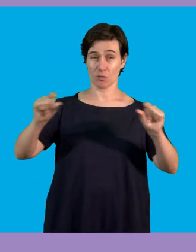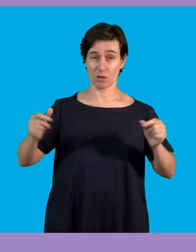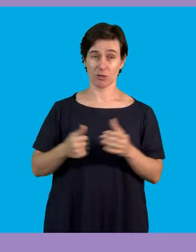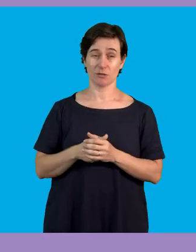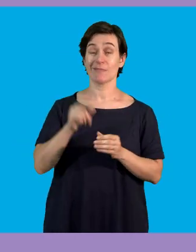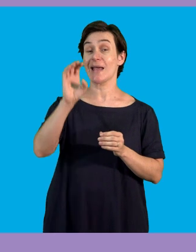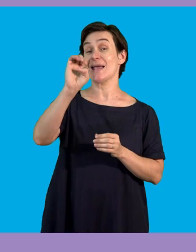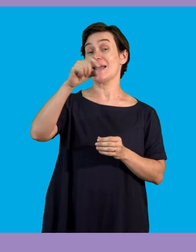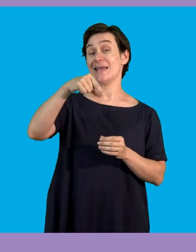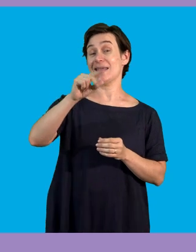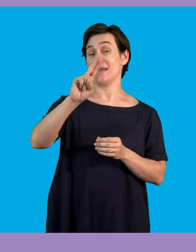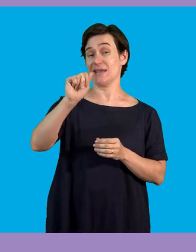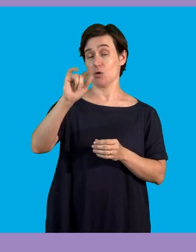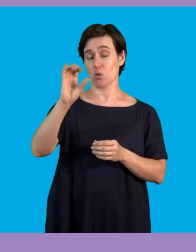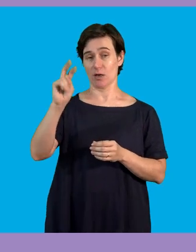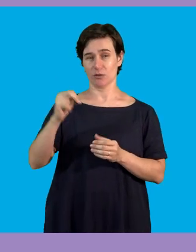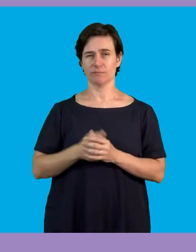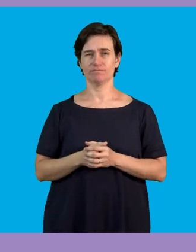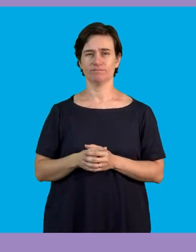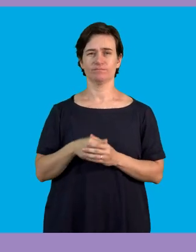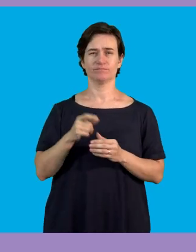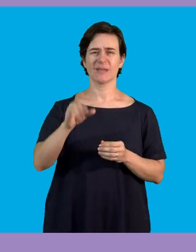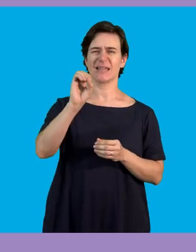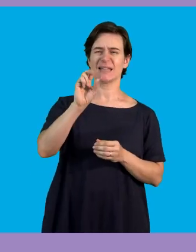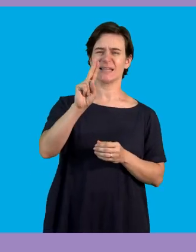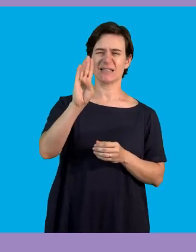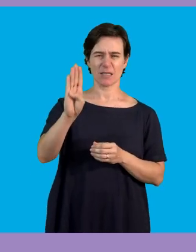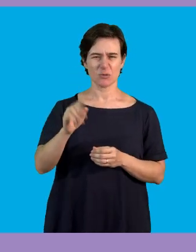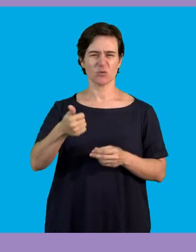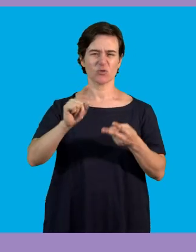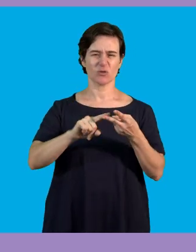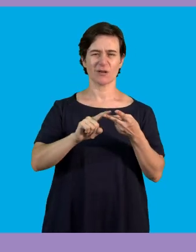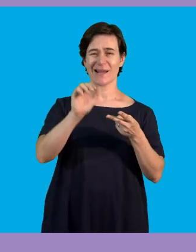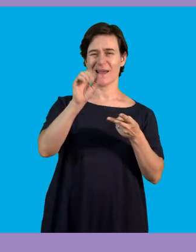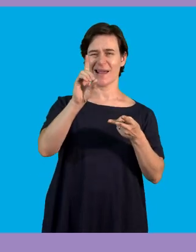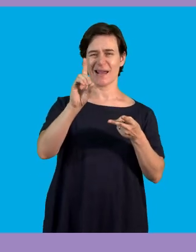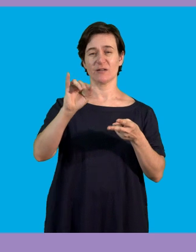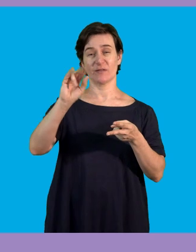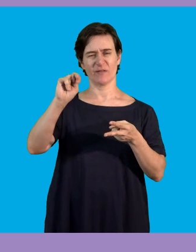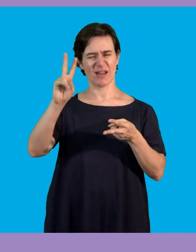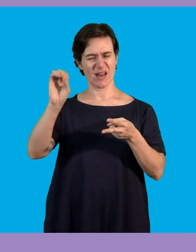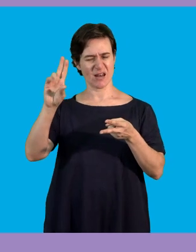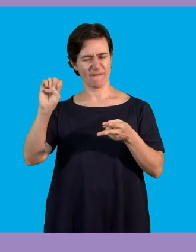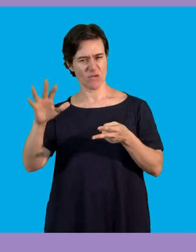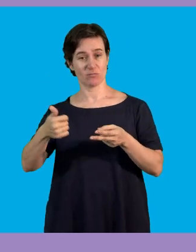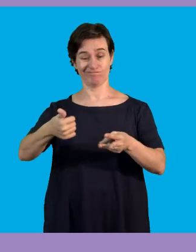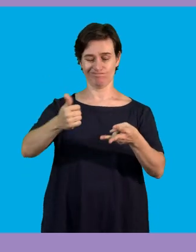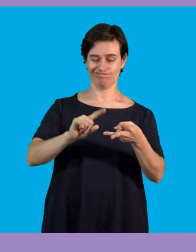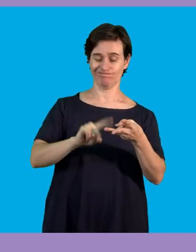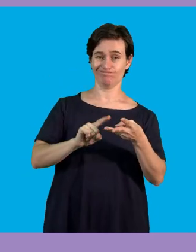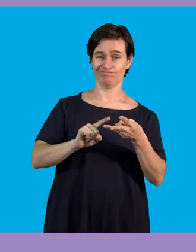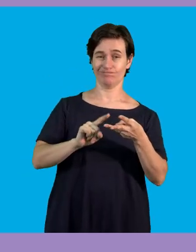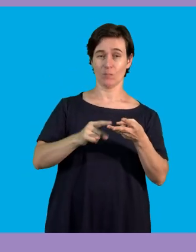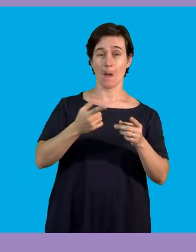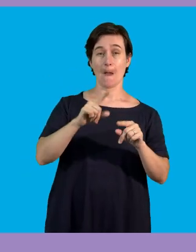equations. We've done substitution. We've done additive inverse. And we are now going to